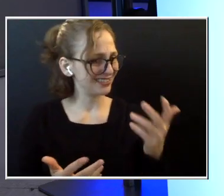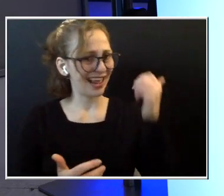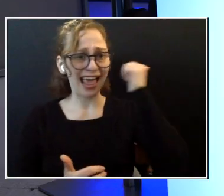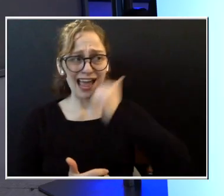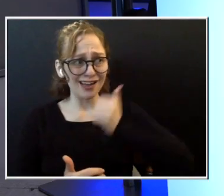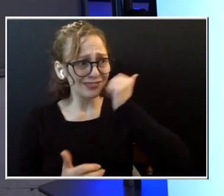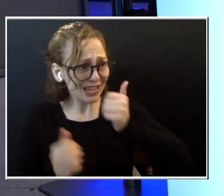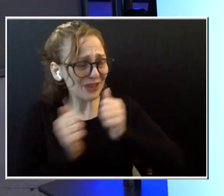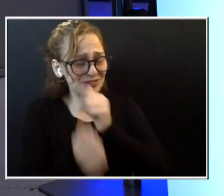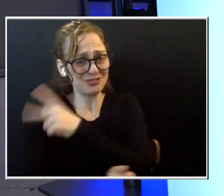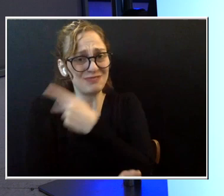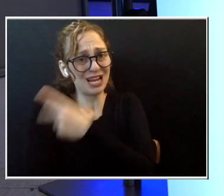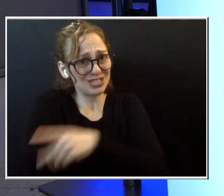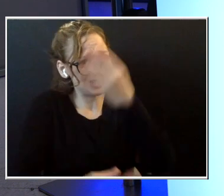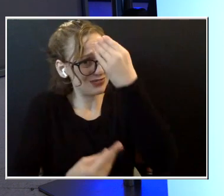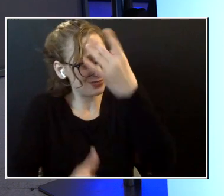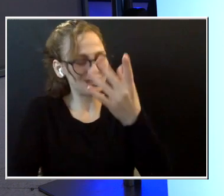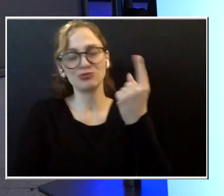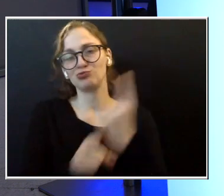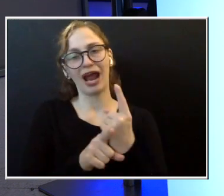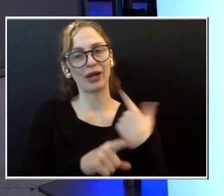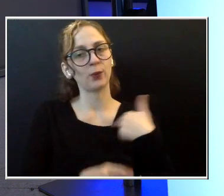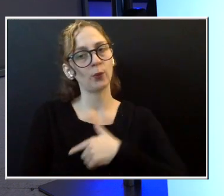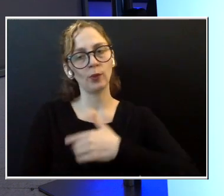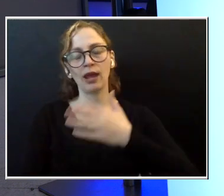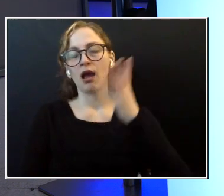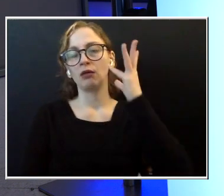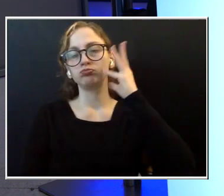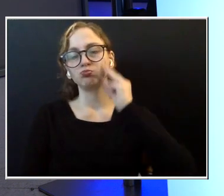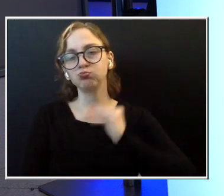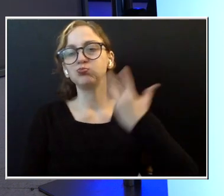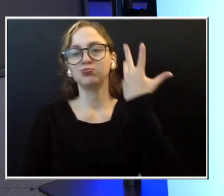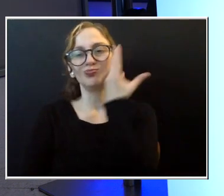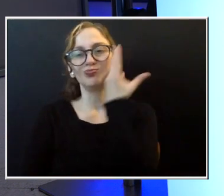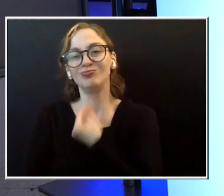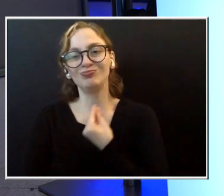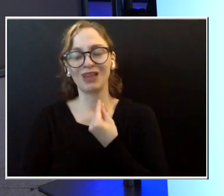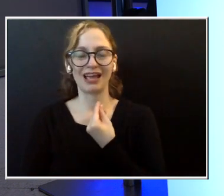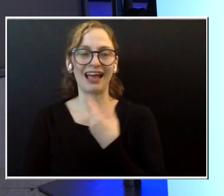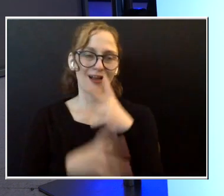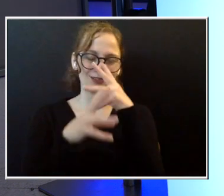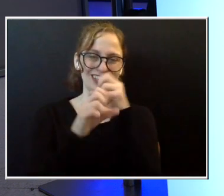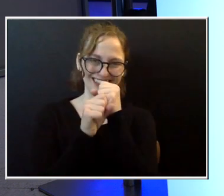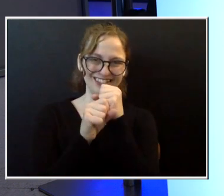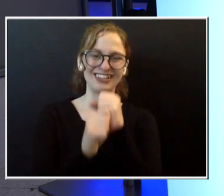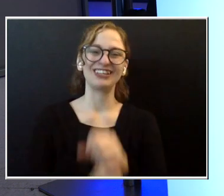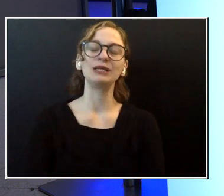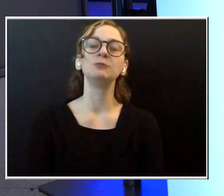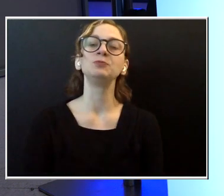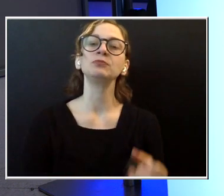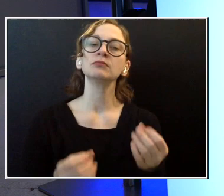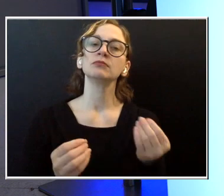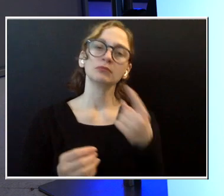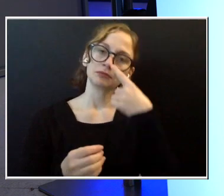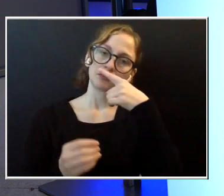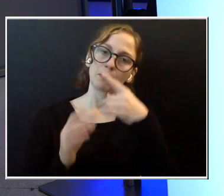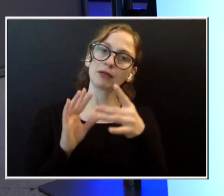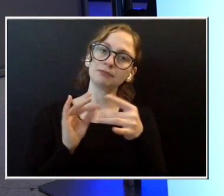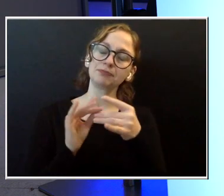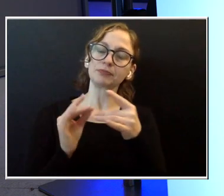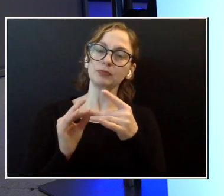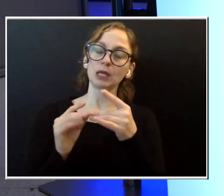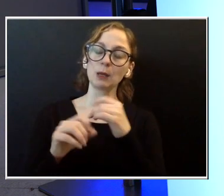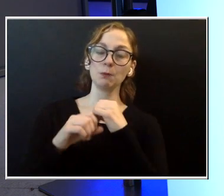that information. We know how to really do safe. this. We do. So Dr. Salte, talk a little bit about prevention and treatment versus just treatment